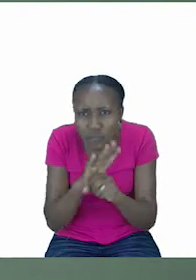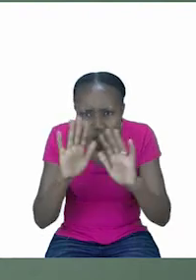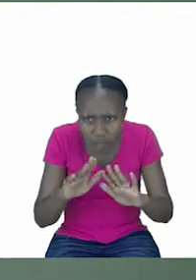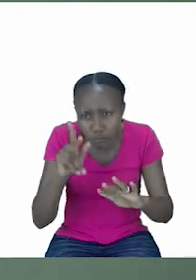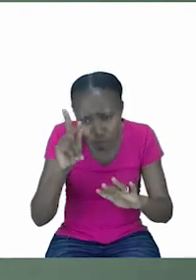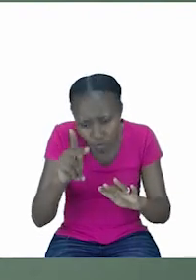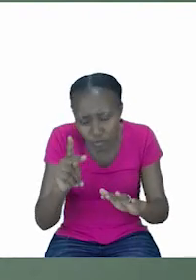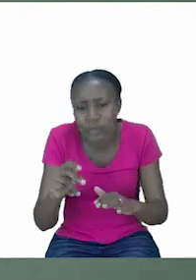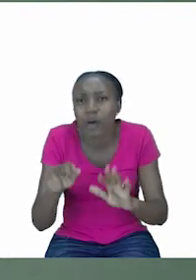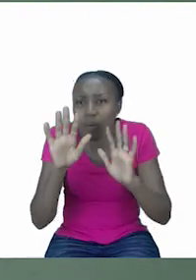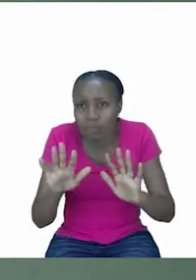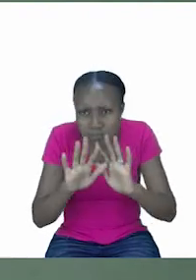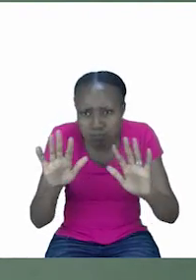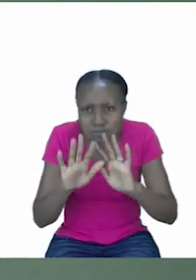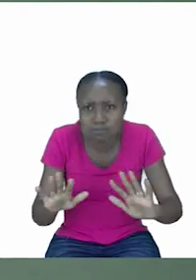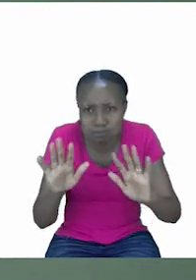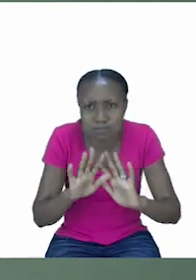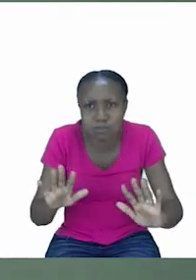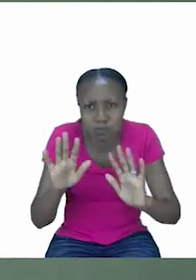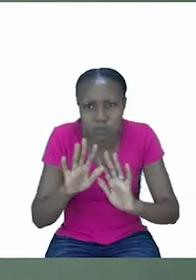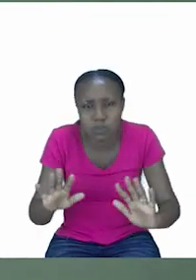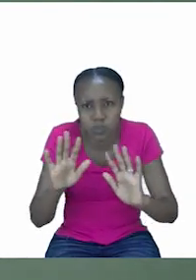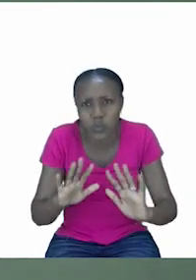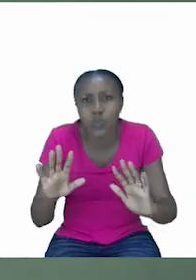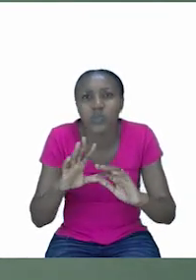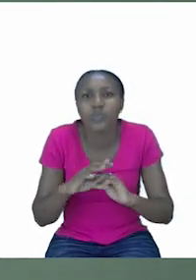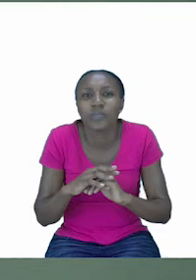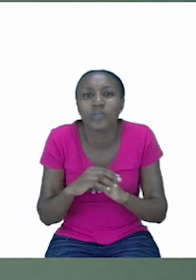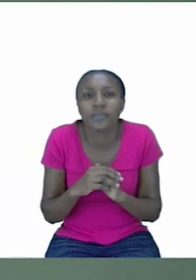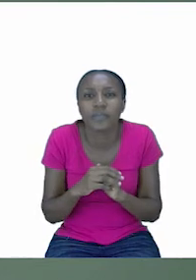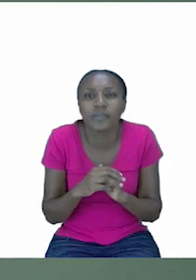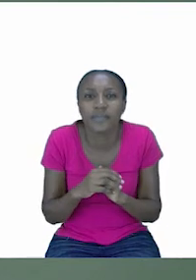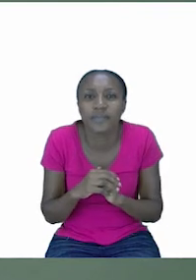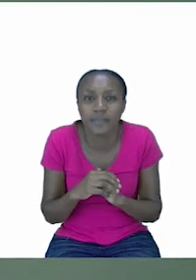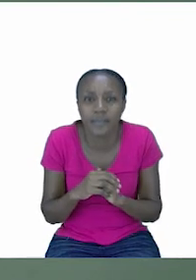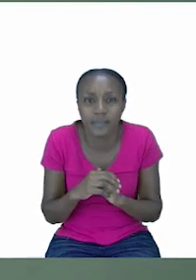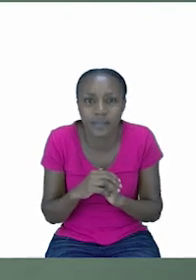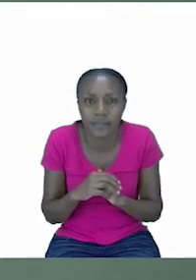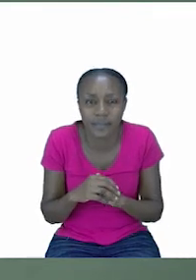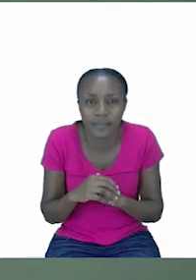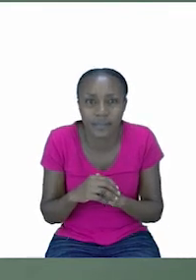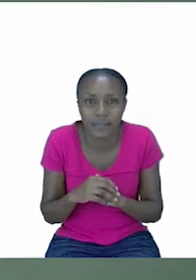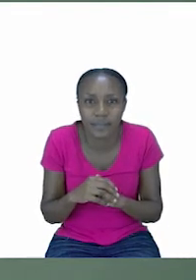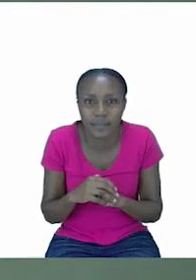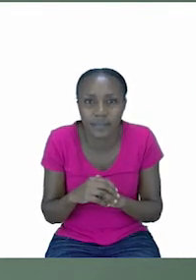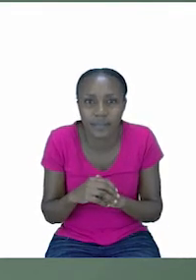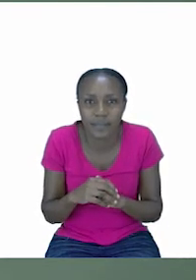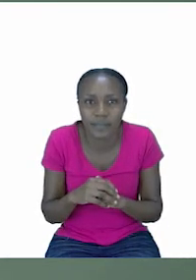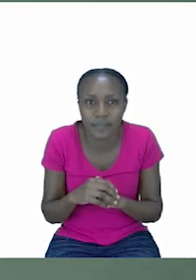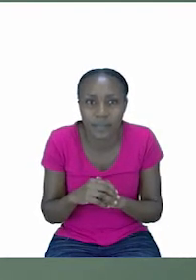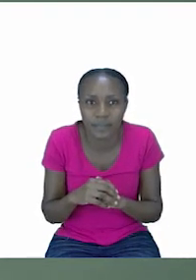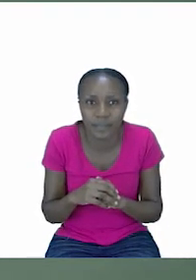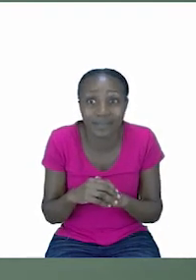going to go over them again to make sure that there are no white spots of paper left. And there